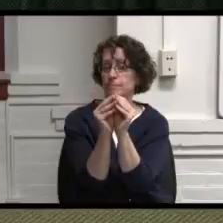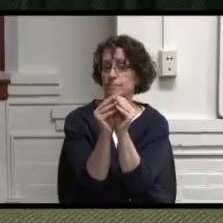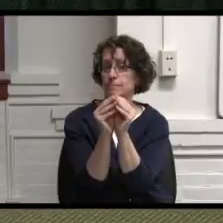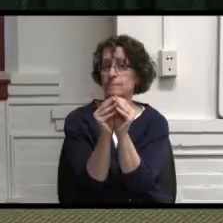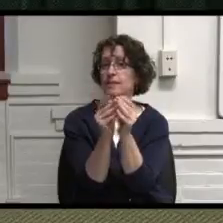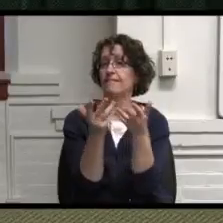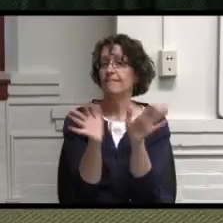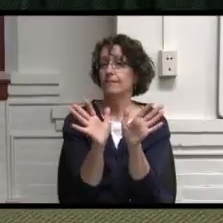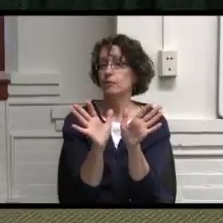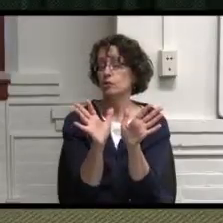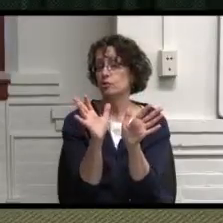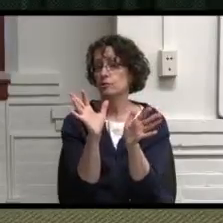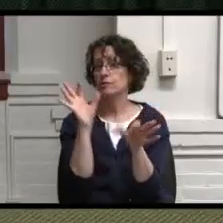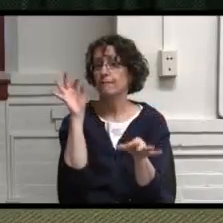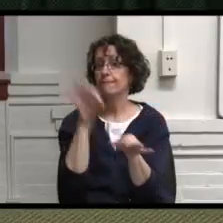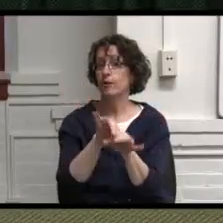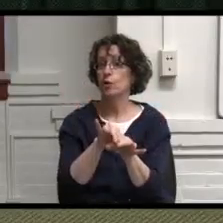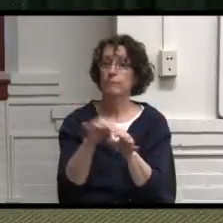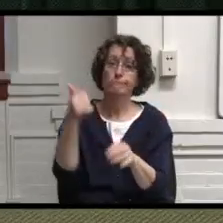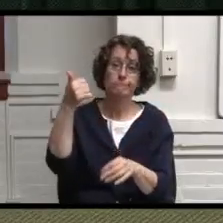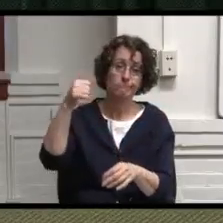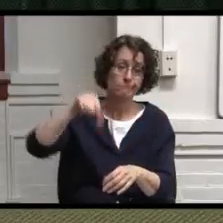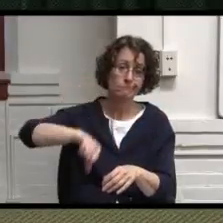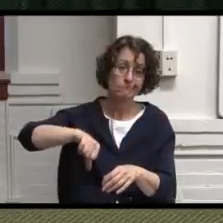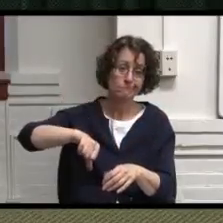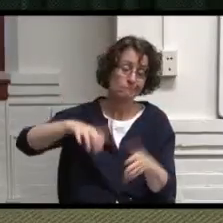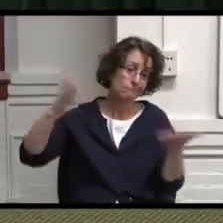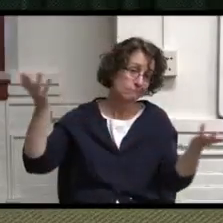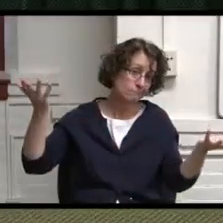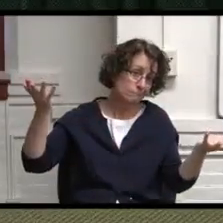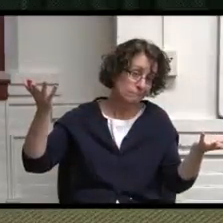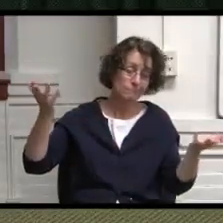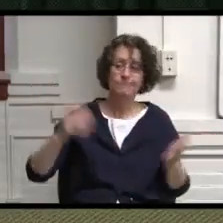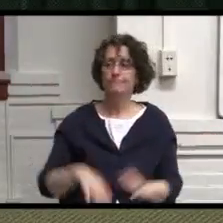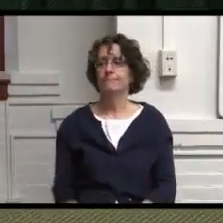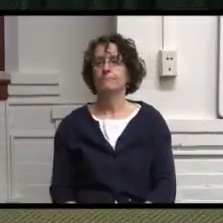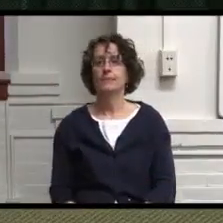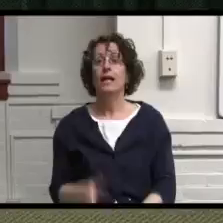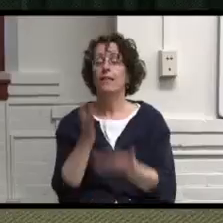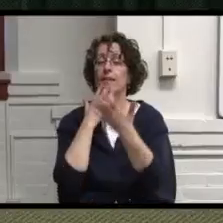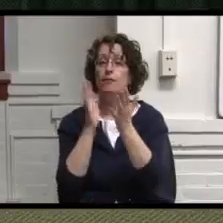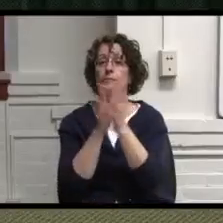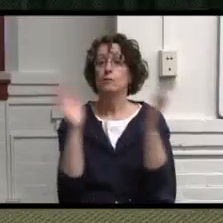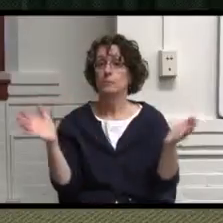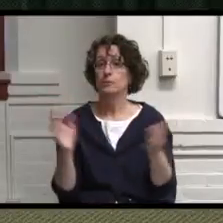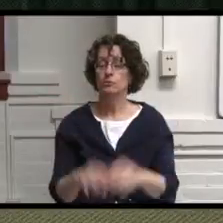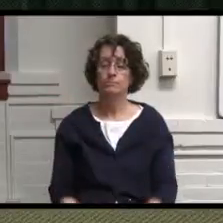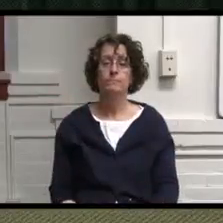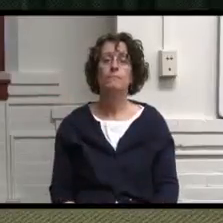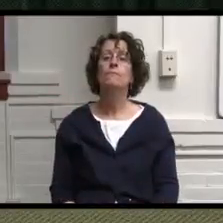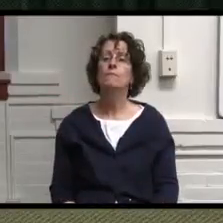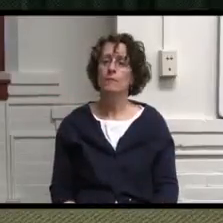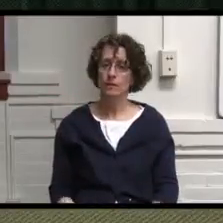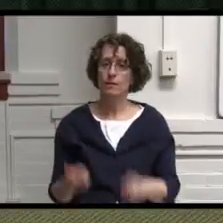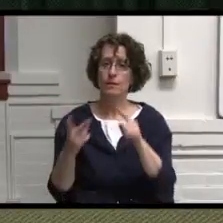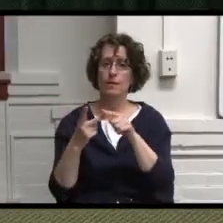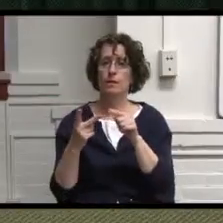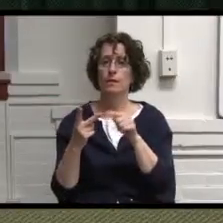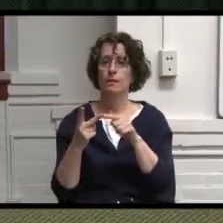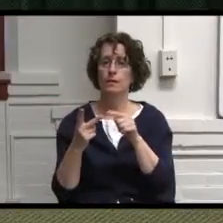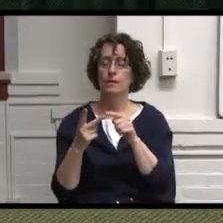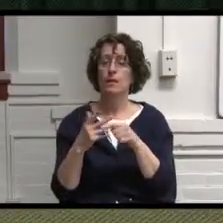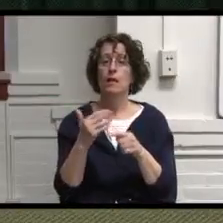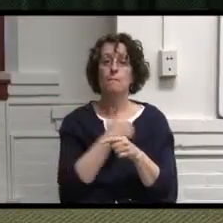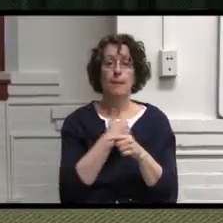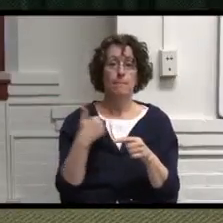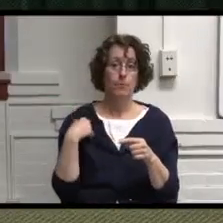adopt this. Vote it up or down Yeah, at that point. We'll right? vote some way. Okay. Thank you on that one. And now the second thing is the change in